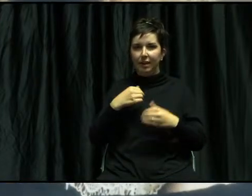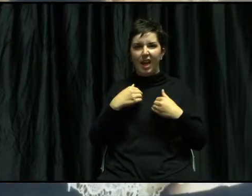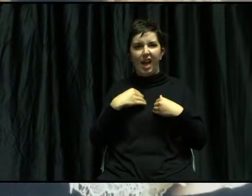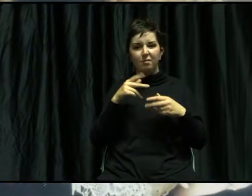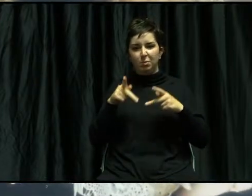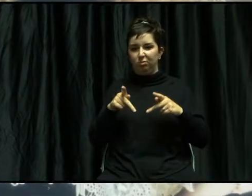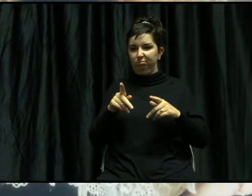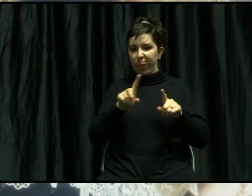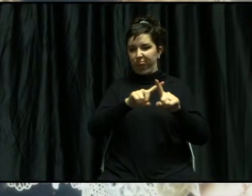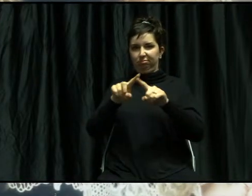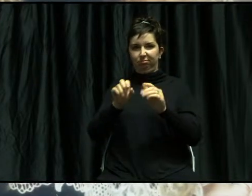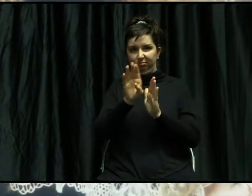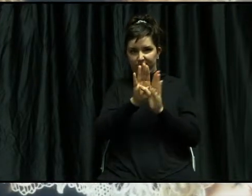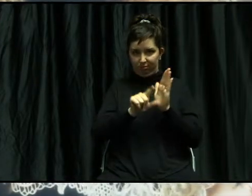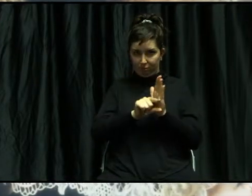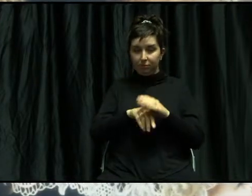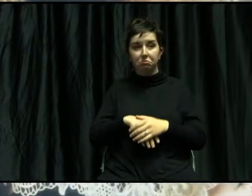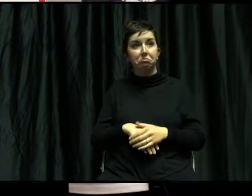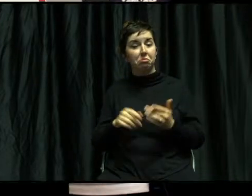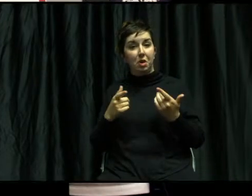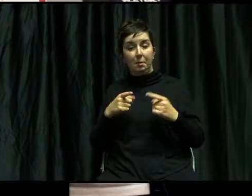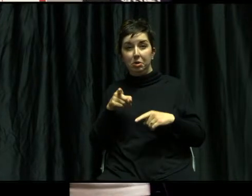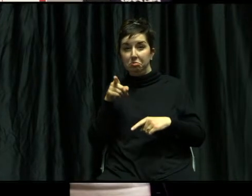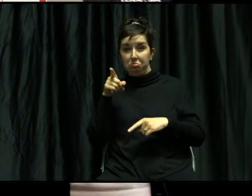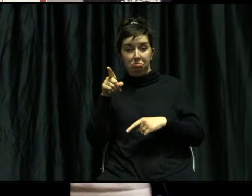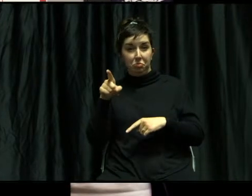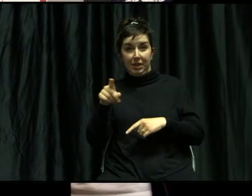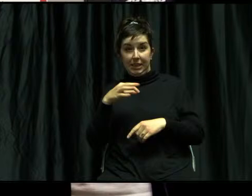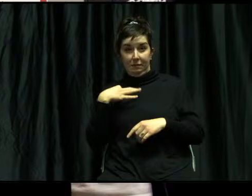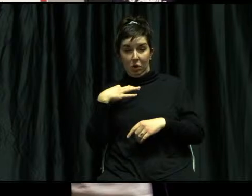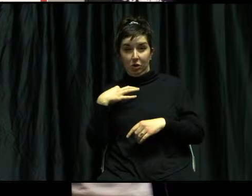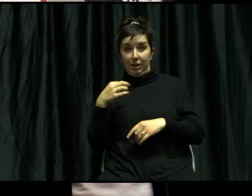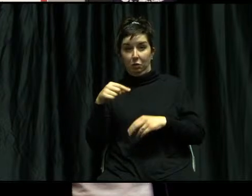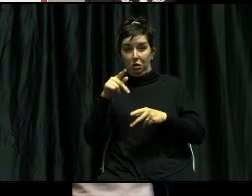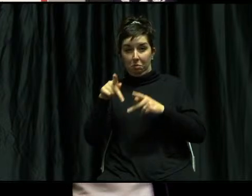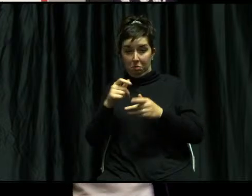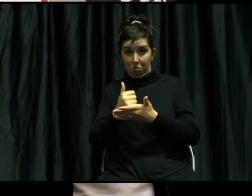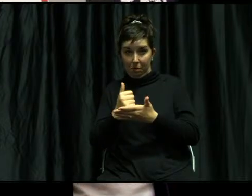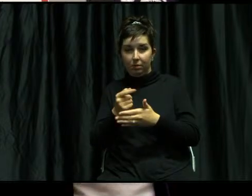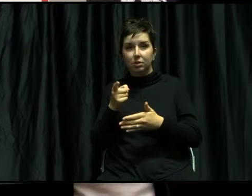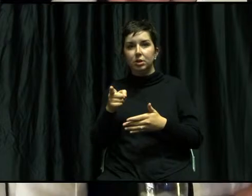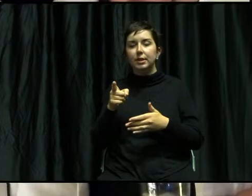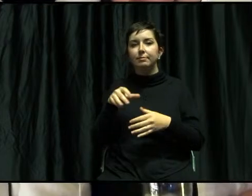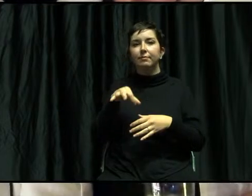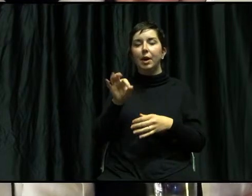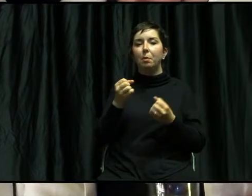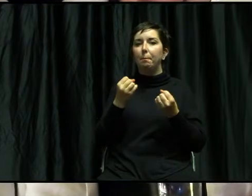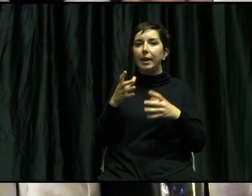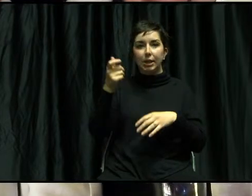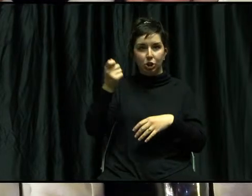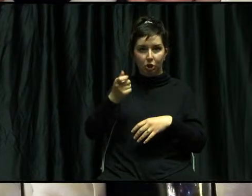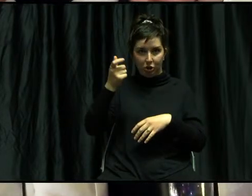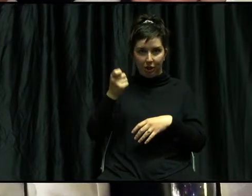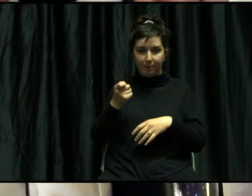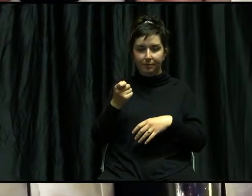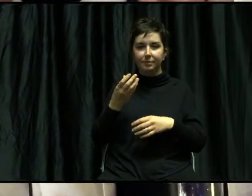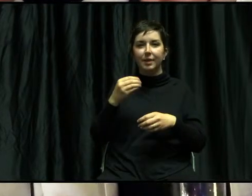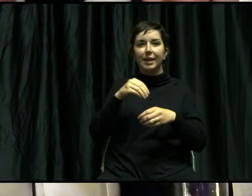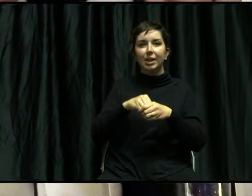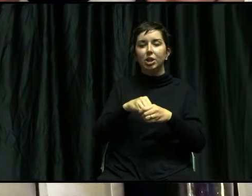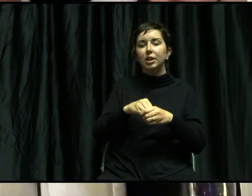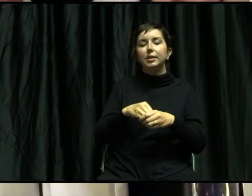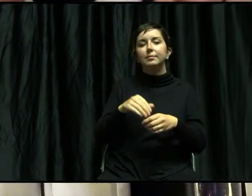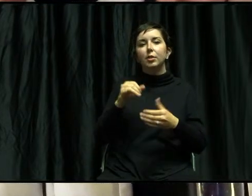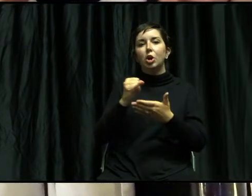As a philanthropist and volunteer, Dr. Foxley has funded multiple scholarships, including founding the ARCS Utah chapter